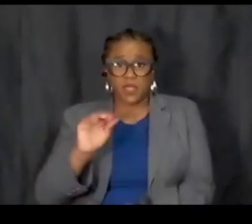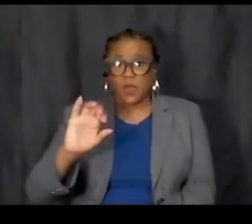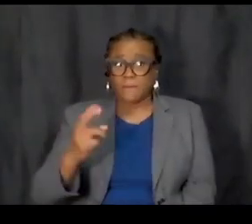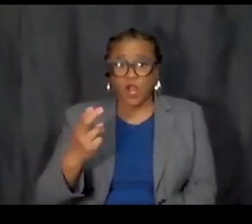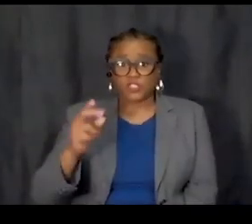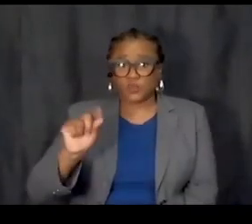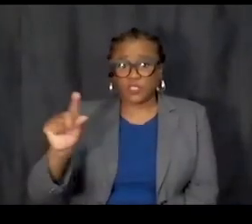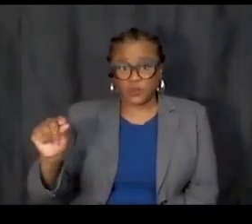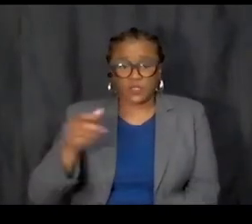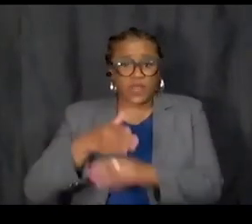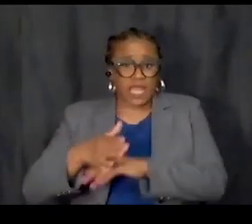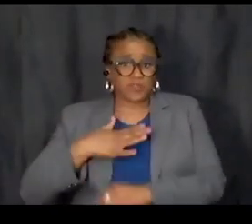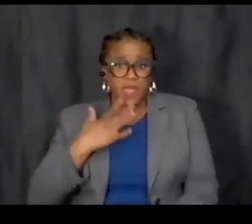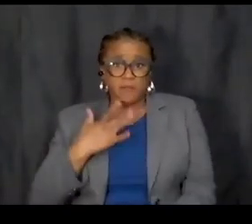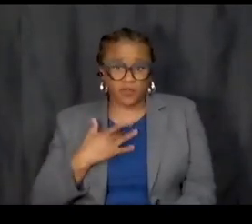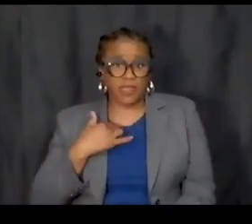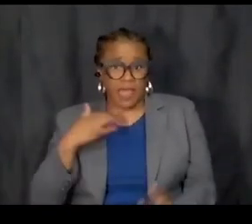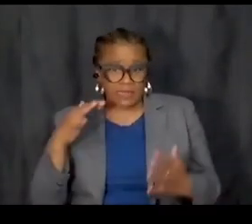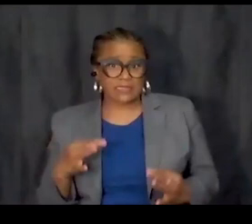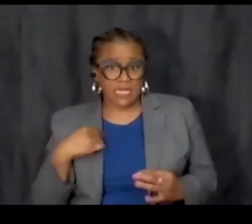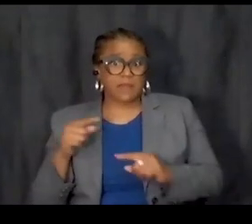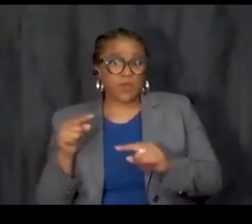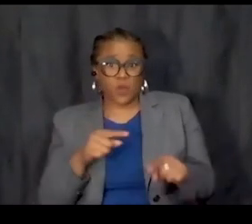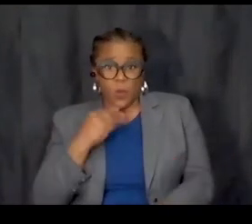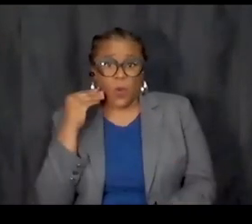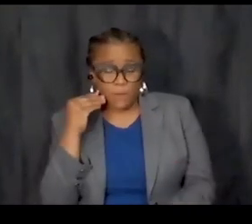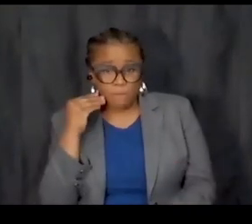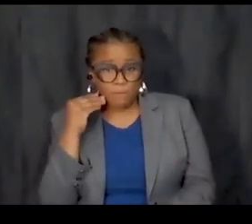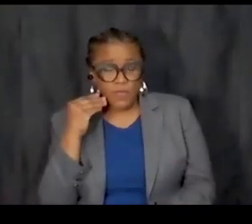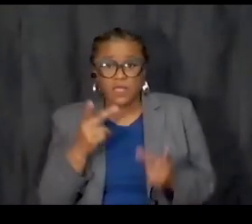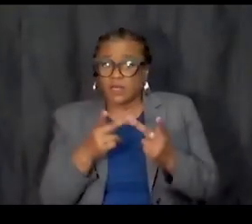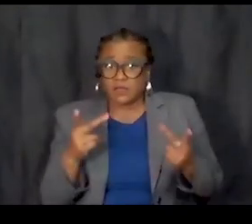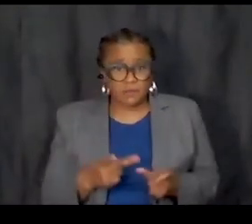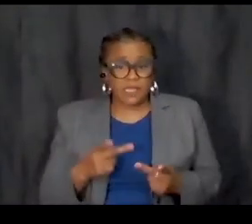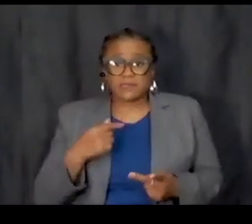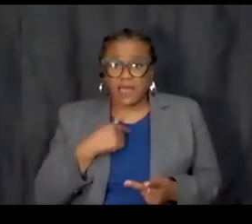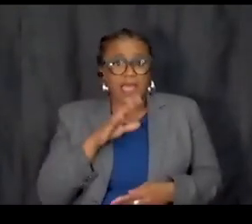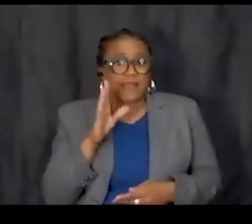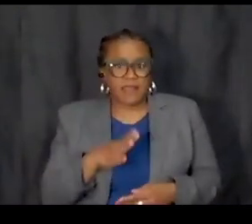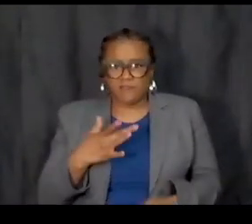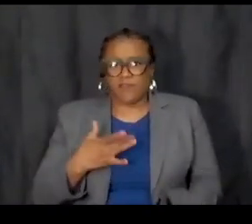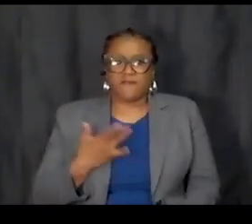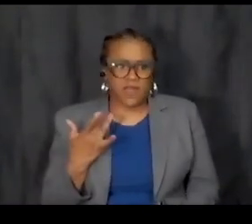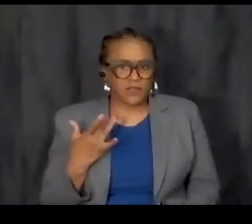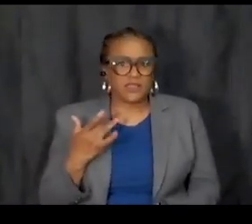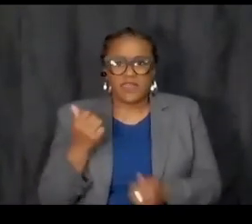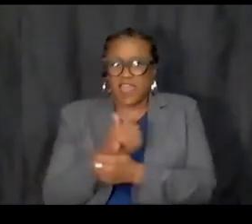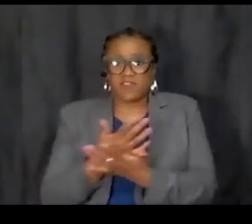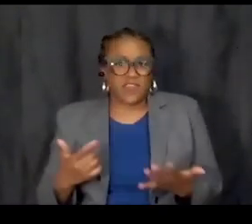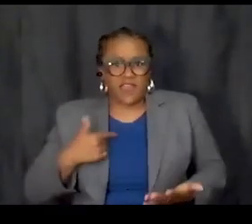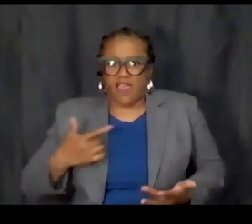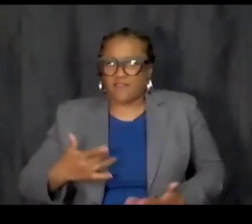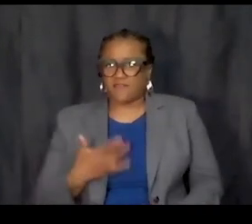my birthday, I decided that I was going to go home to a place where I never felt everything that I feel